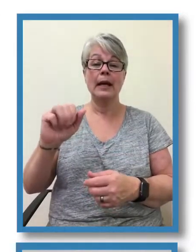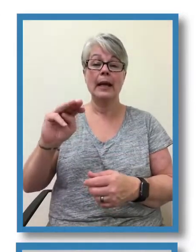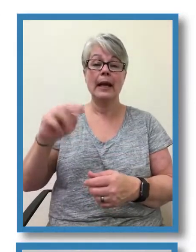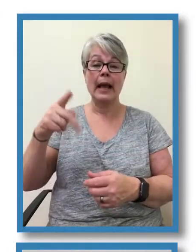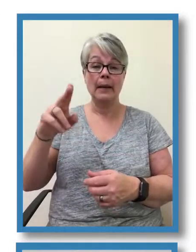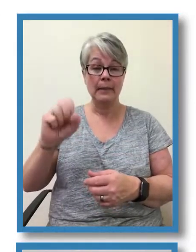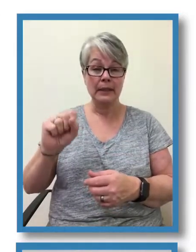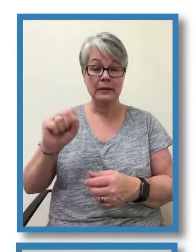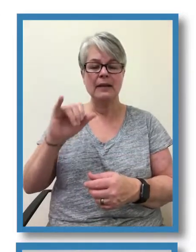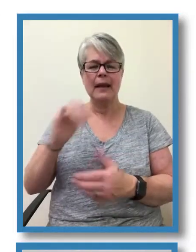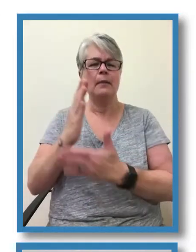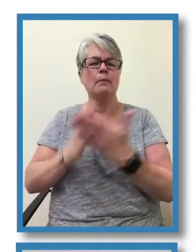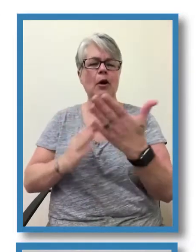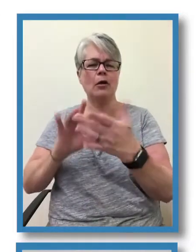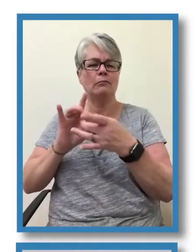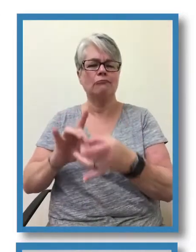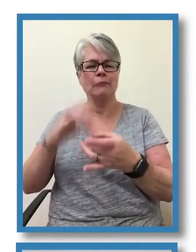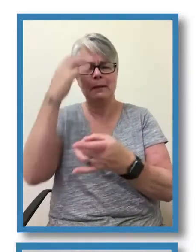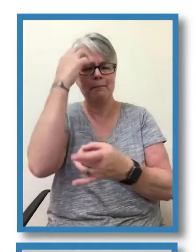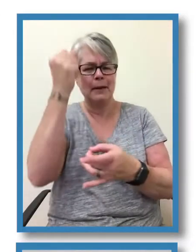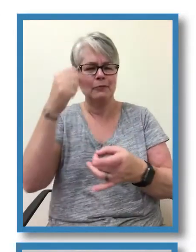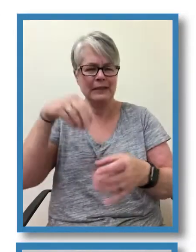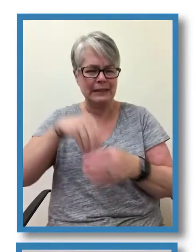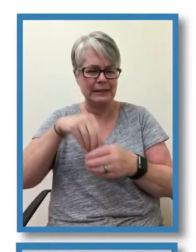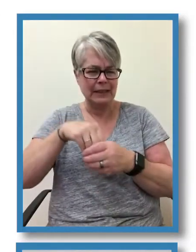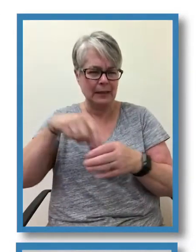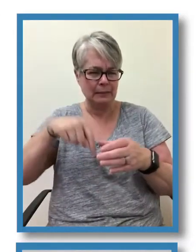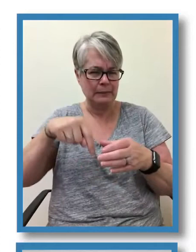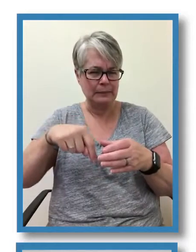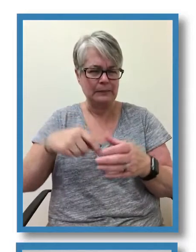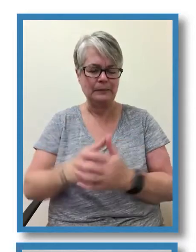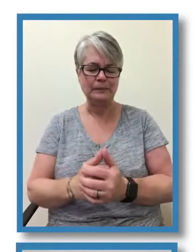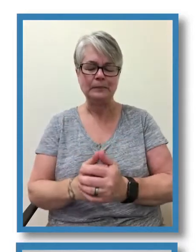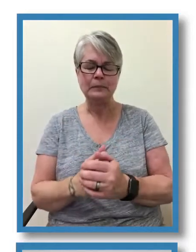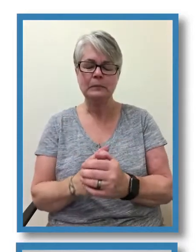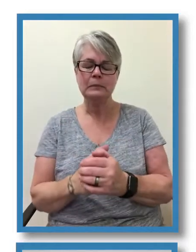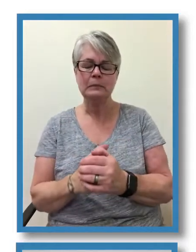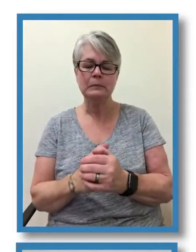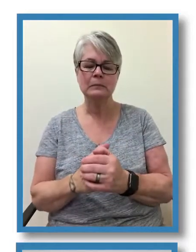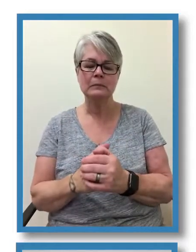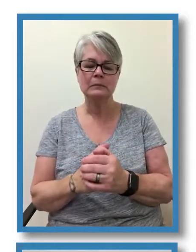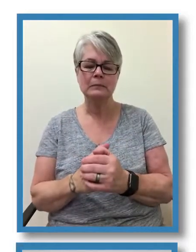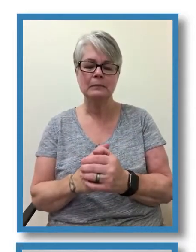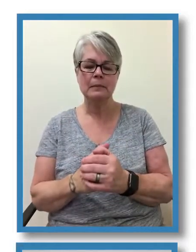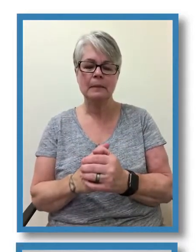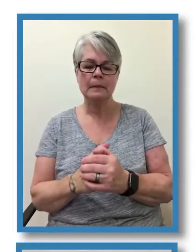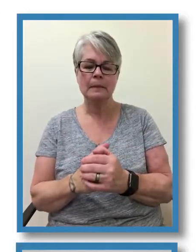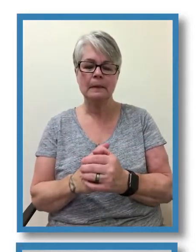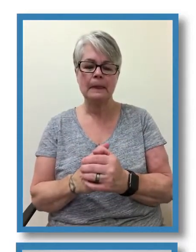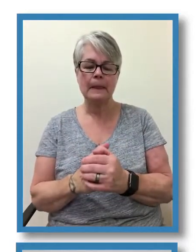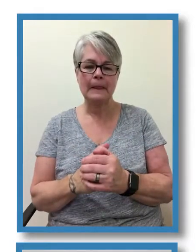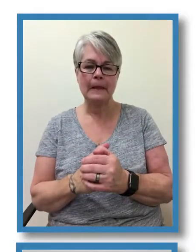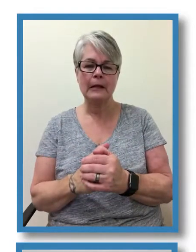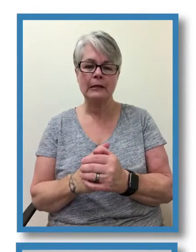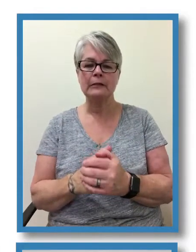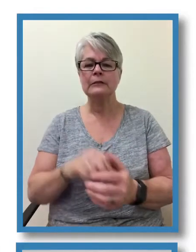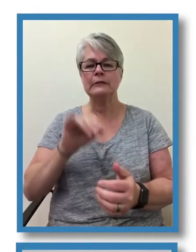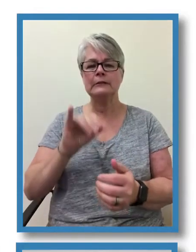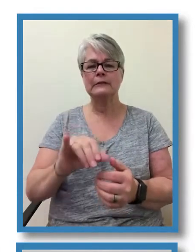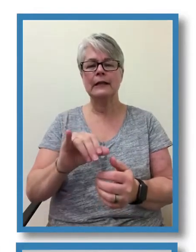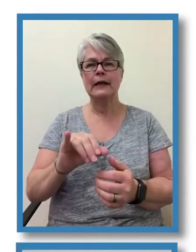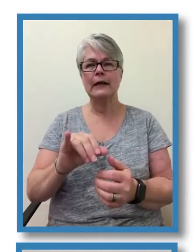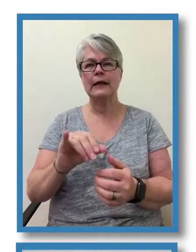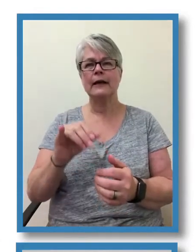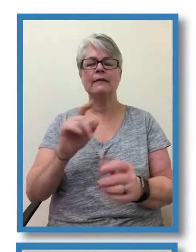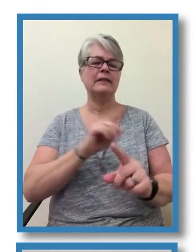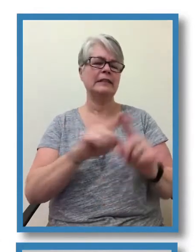do the imaging, but for most people, these days, we would actually do some form of imaging, either the CT or MRI. Now,